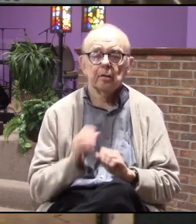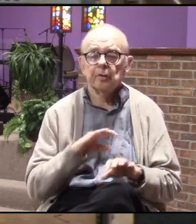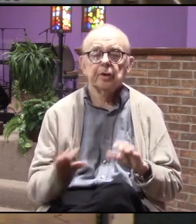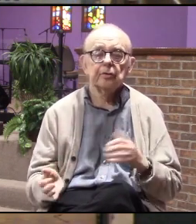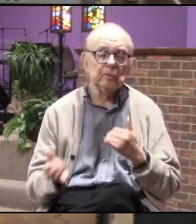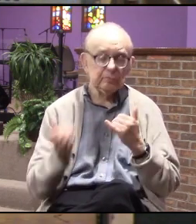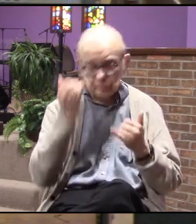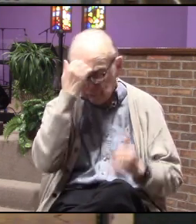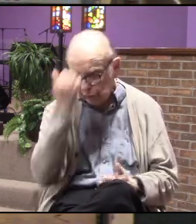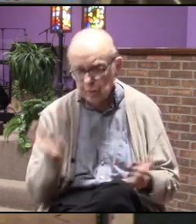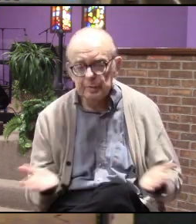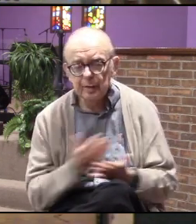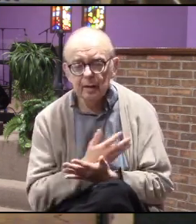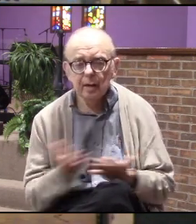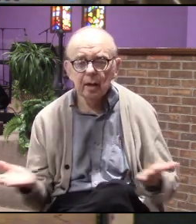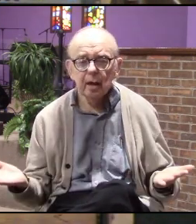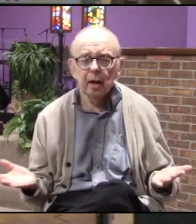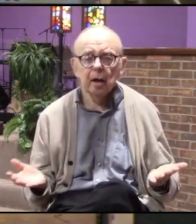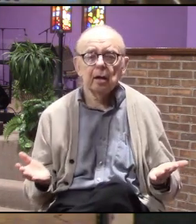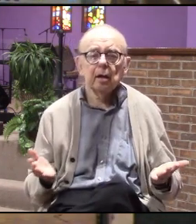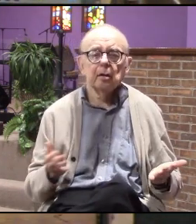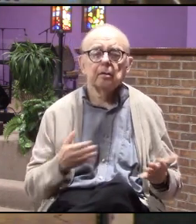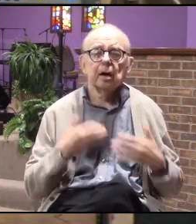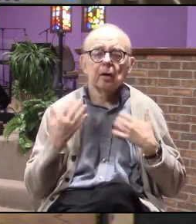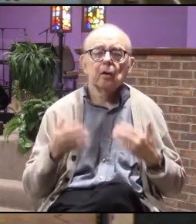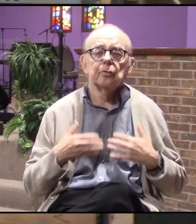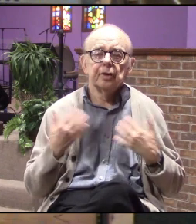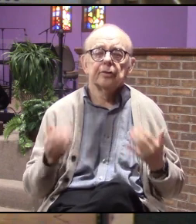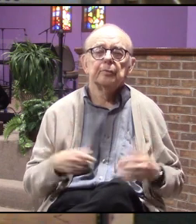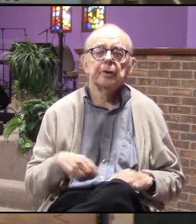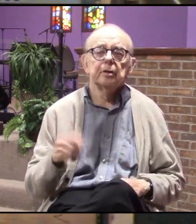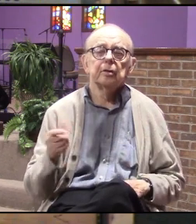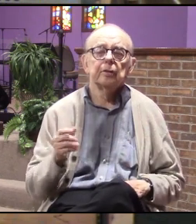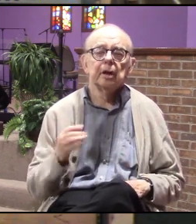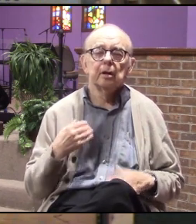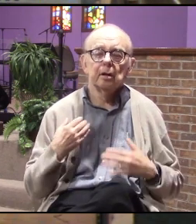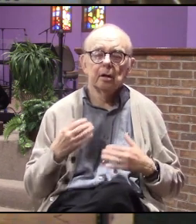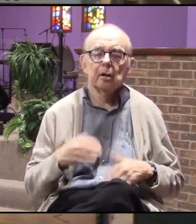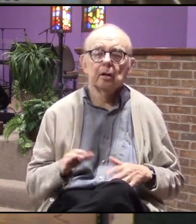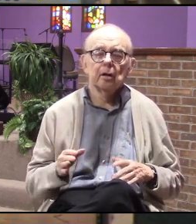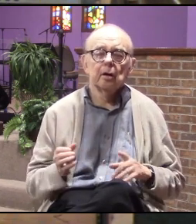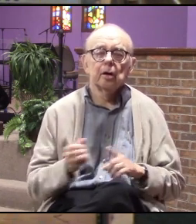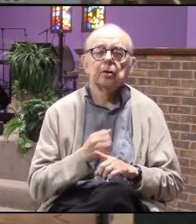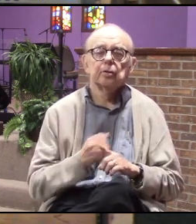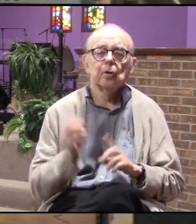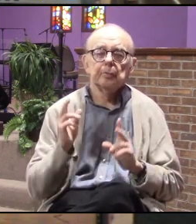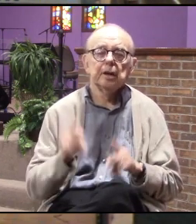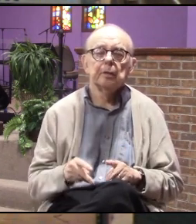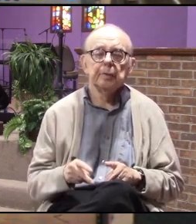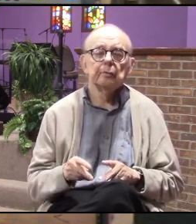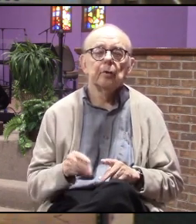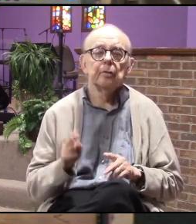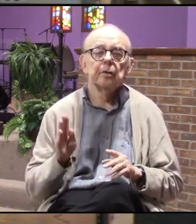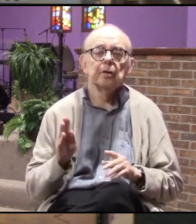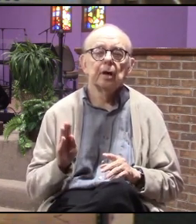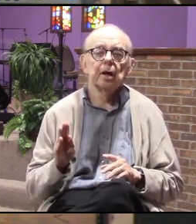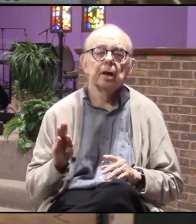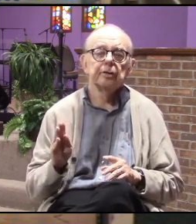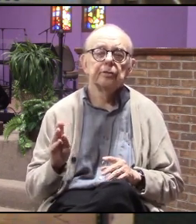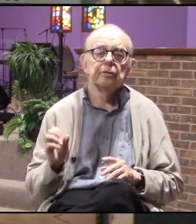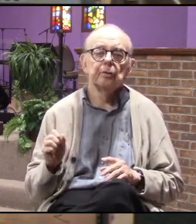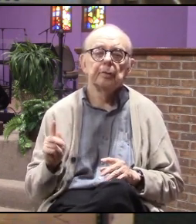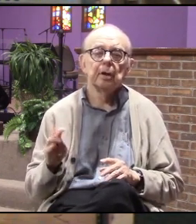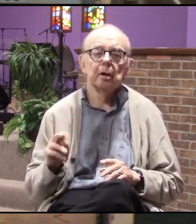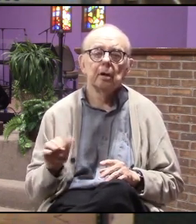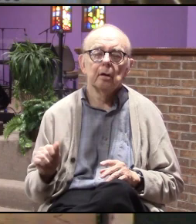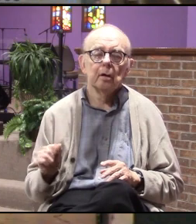stupid things, like all dress up in green suits and go beat up people on the subway.